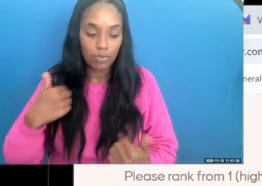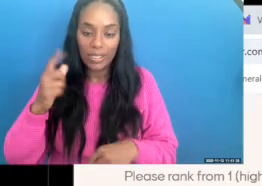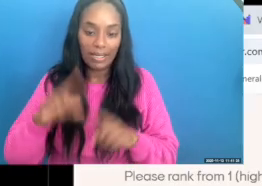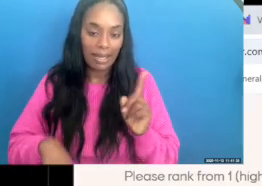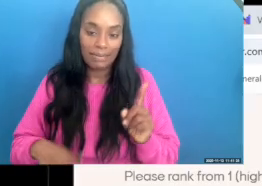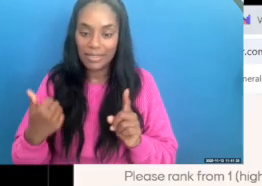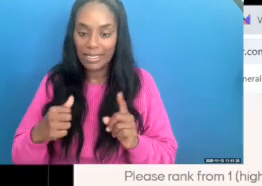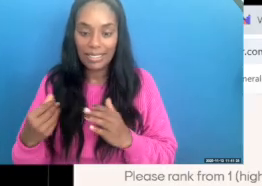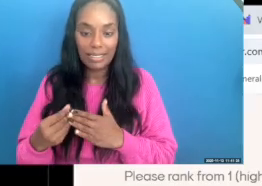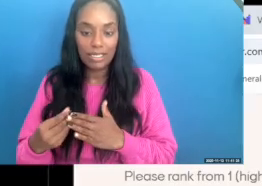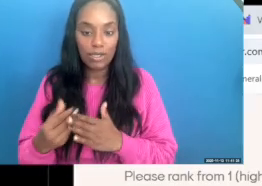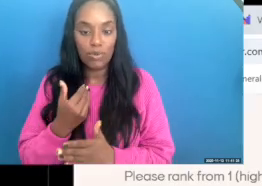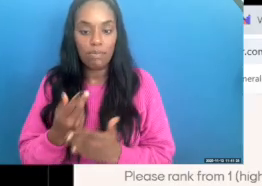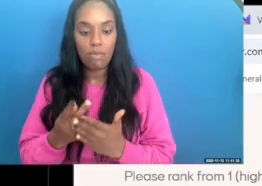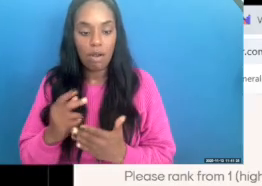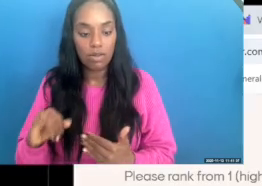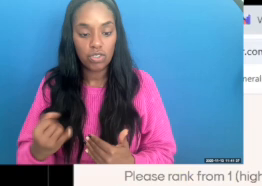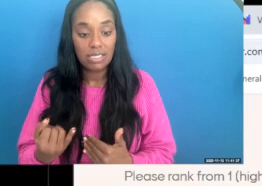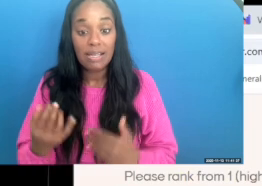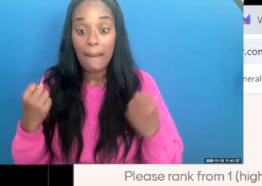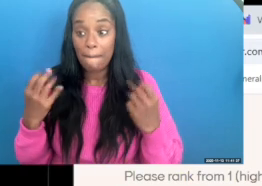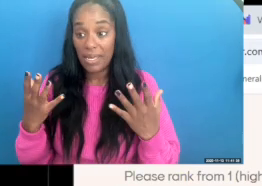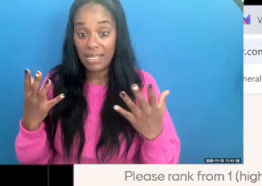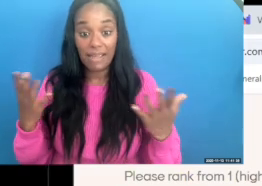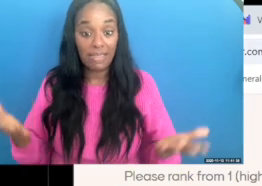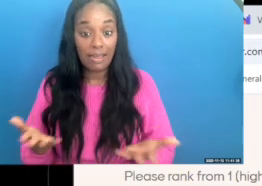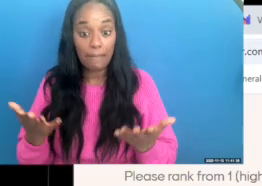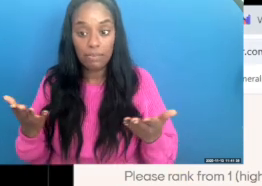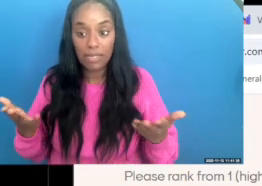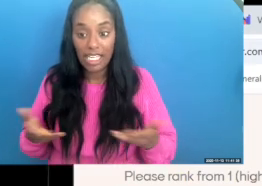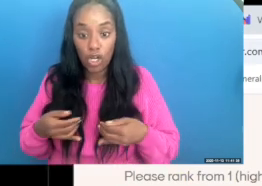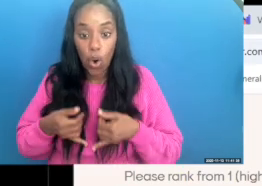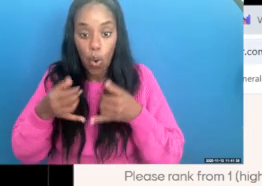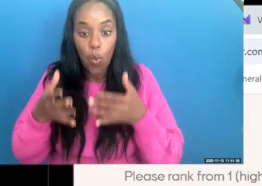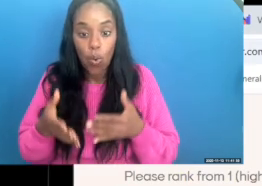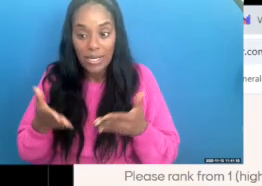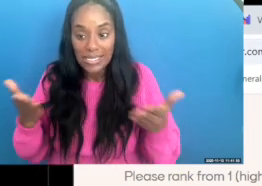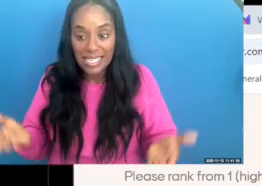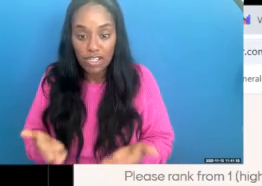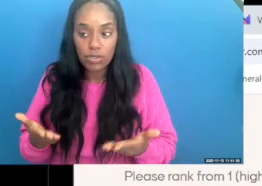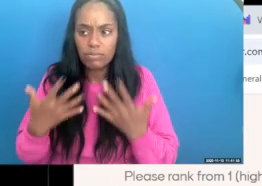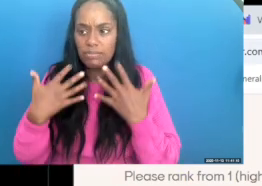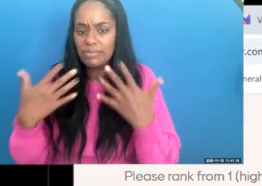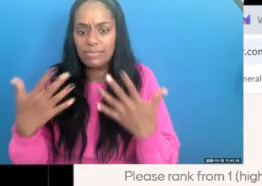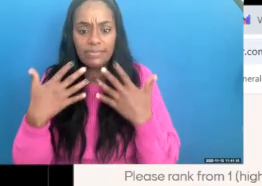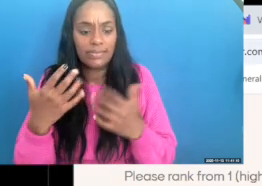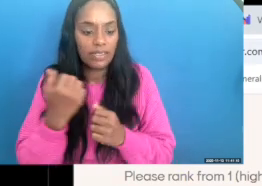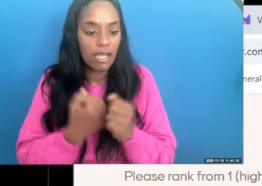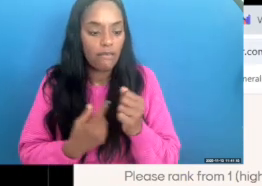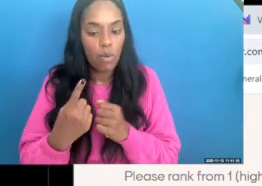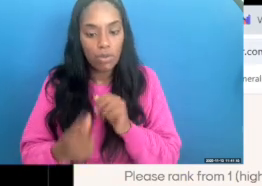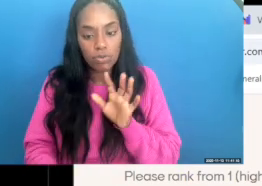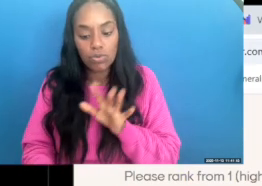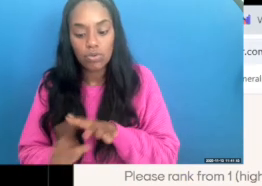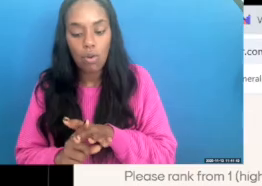to support them because we have not been able to fund any new projects. You've also heard from many of our awardees